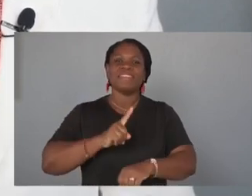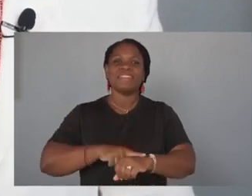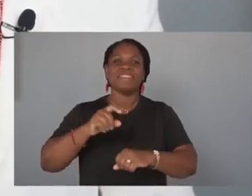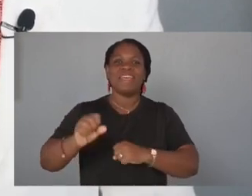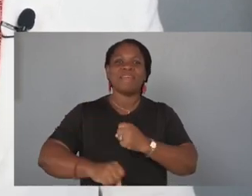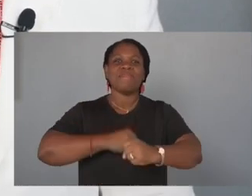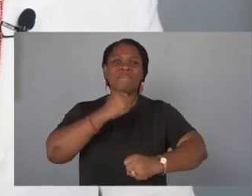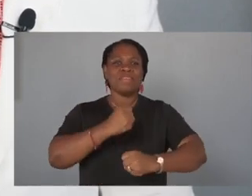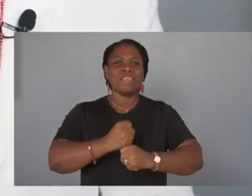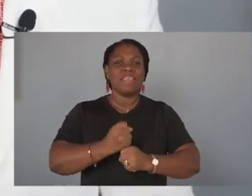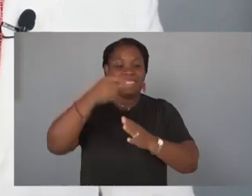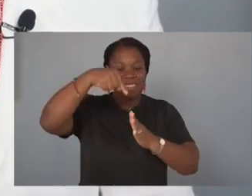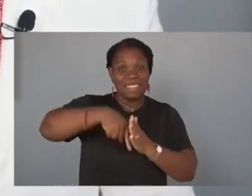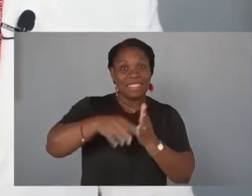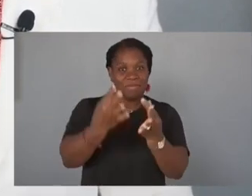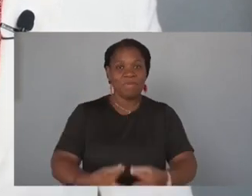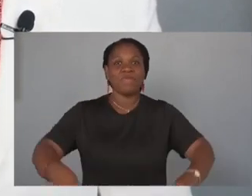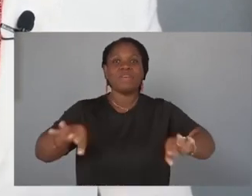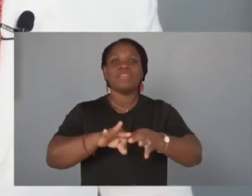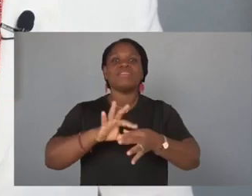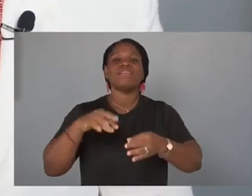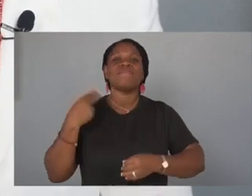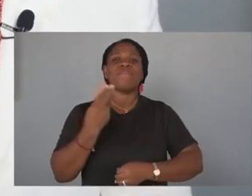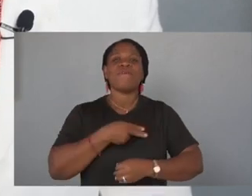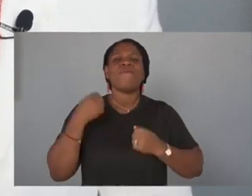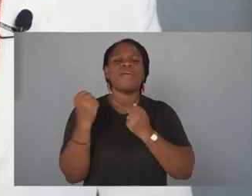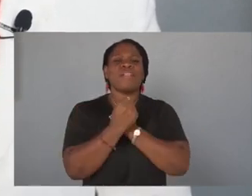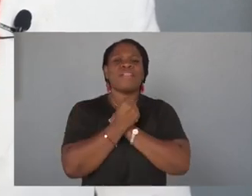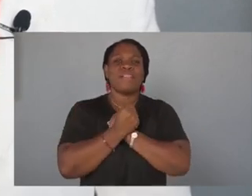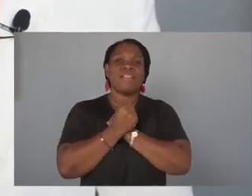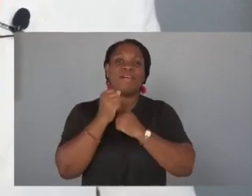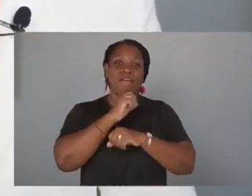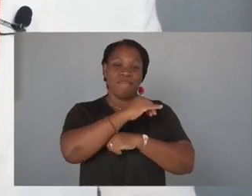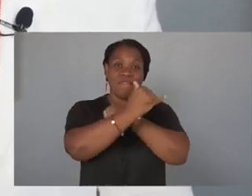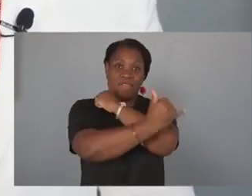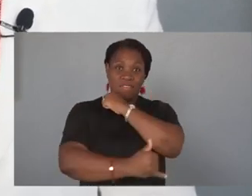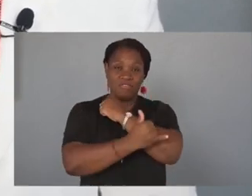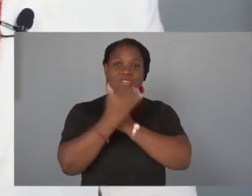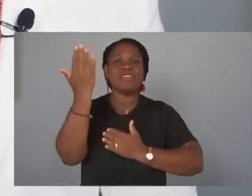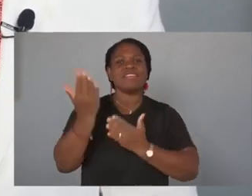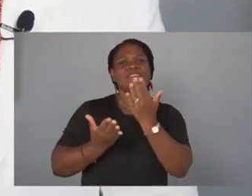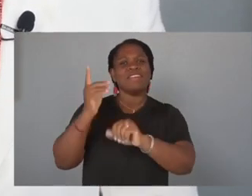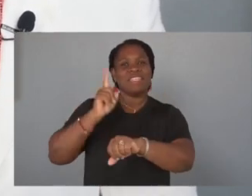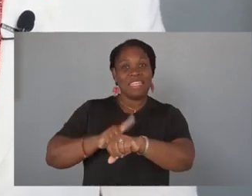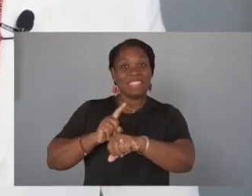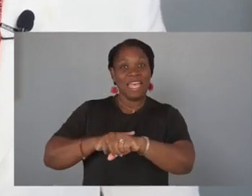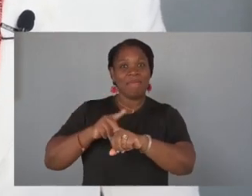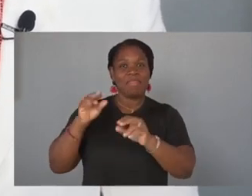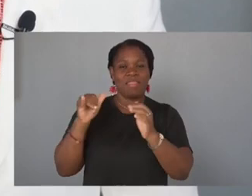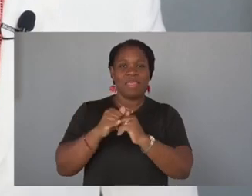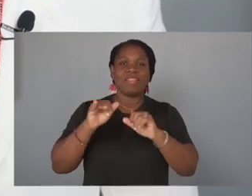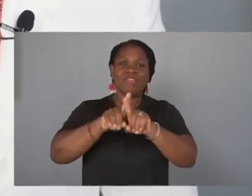This time of year holds profound significance for our beloved nation, serving as an occasion that